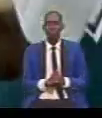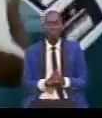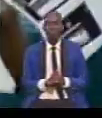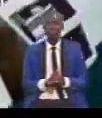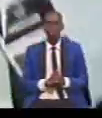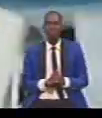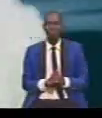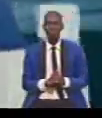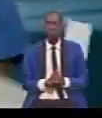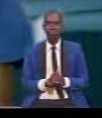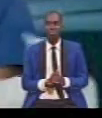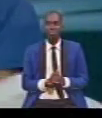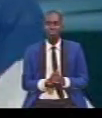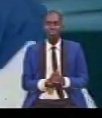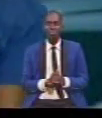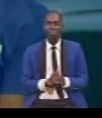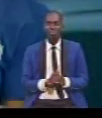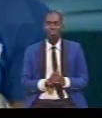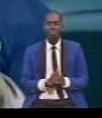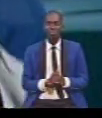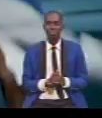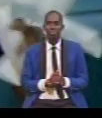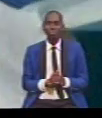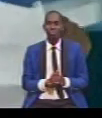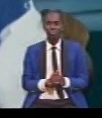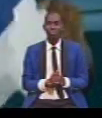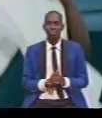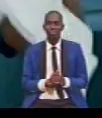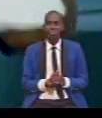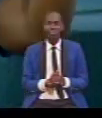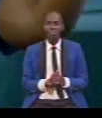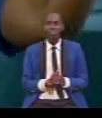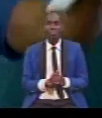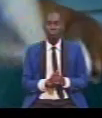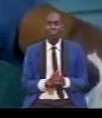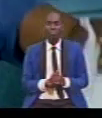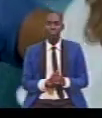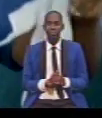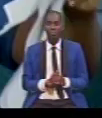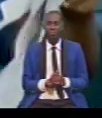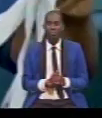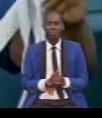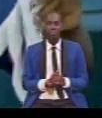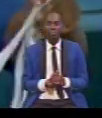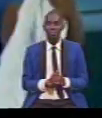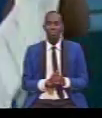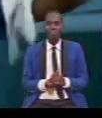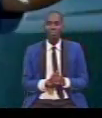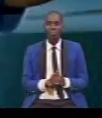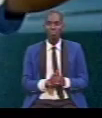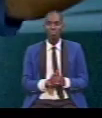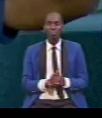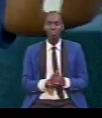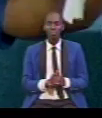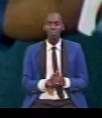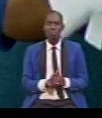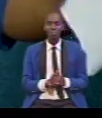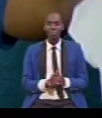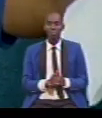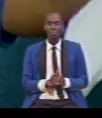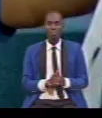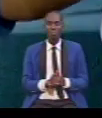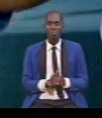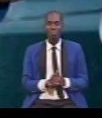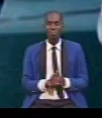Pito pet na bwela ka fest bana kambati mutima wenzo vimba kobati pet tayende yesterday ku UTH yapeze kama result